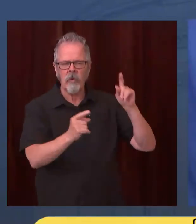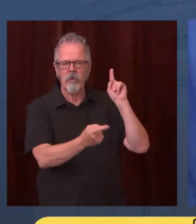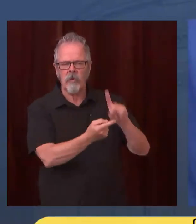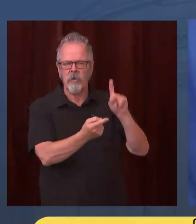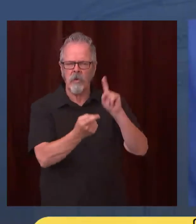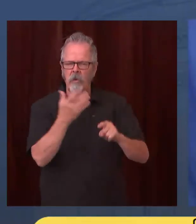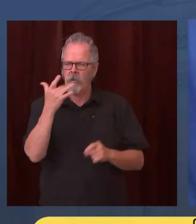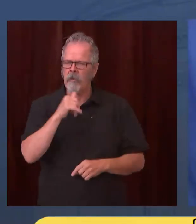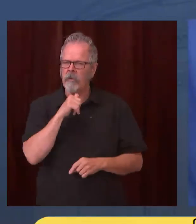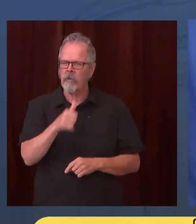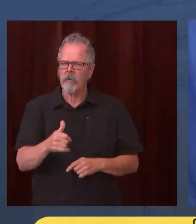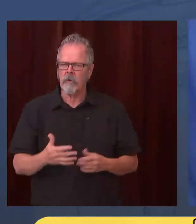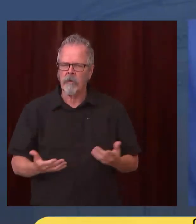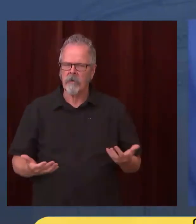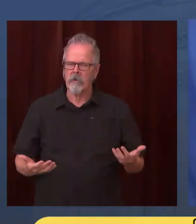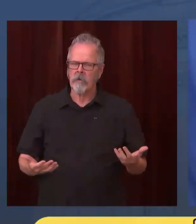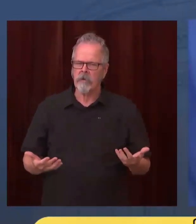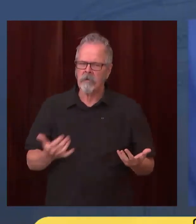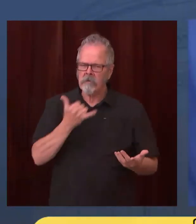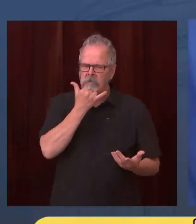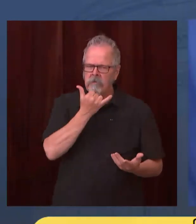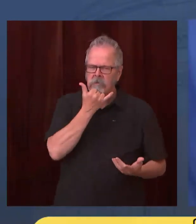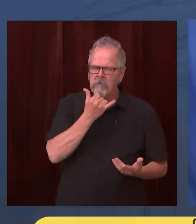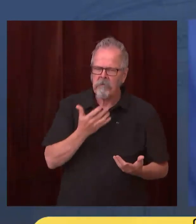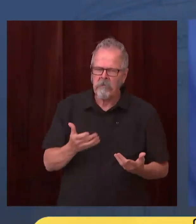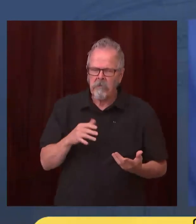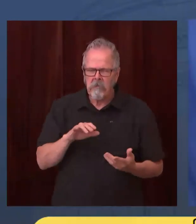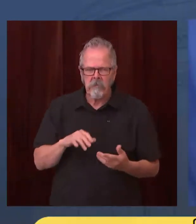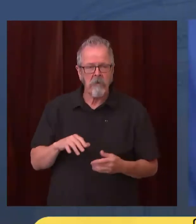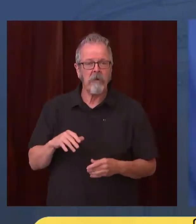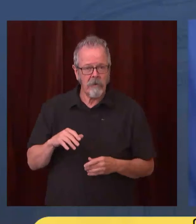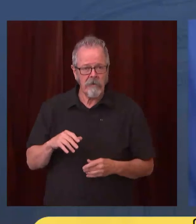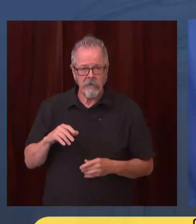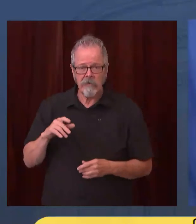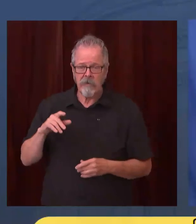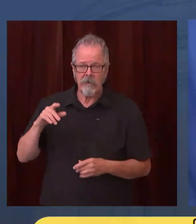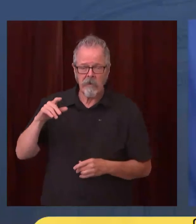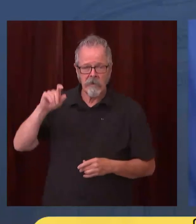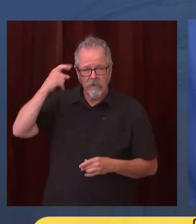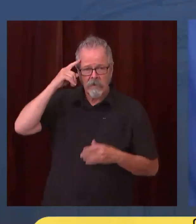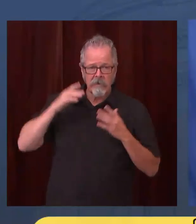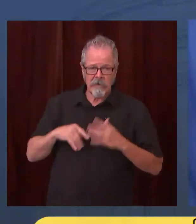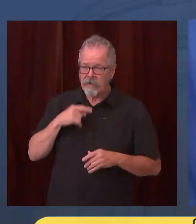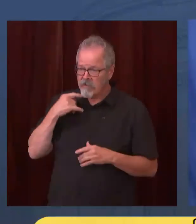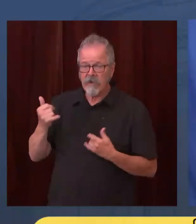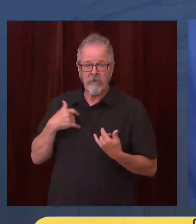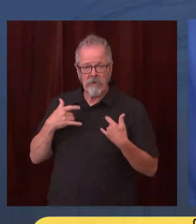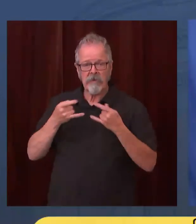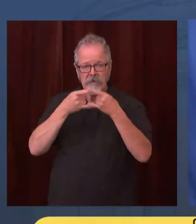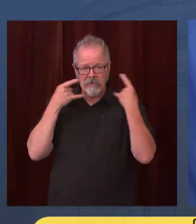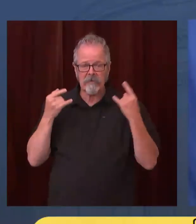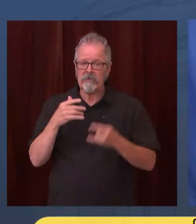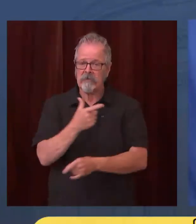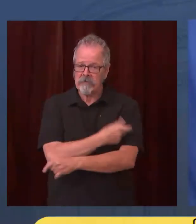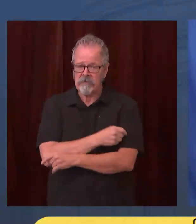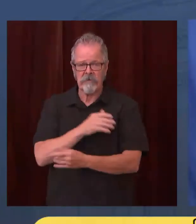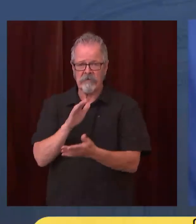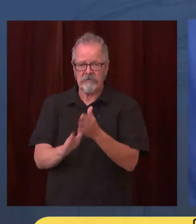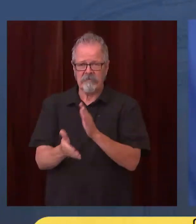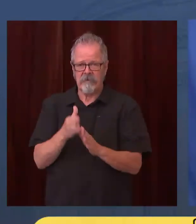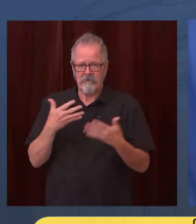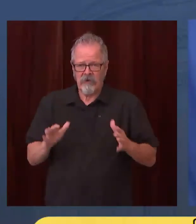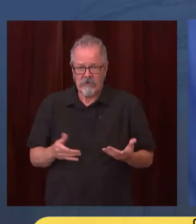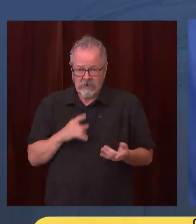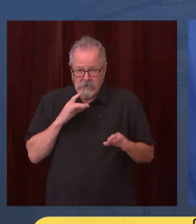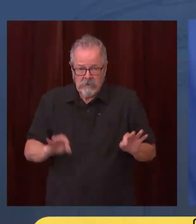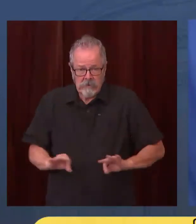Look, this is a no-brainer. If people all get vaccinated, we're gonna knock this thing down almost nothing. And this